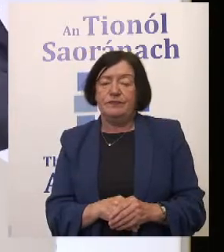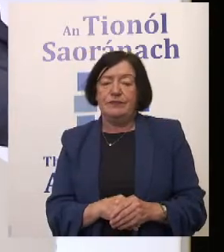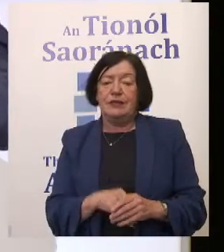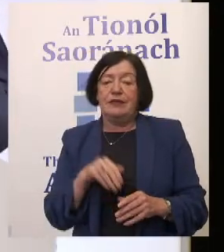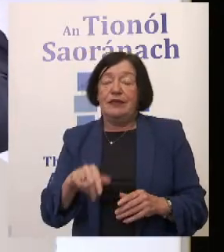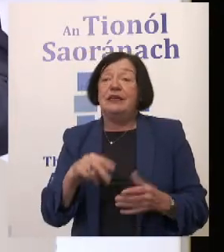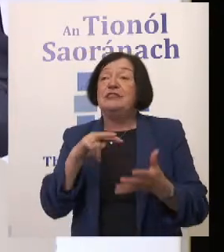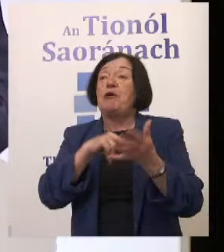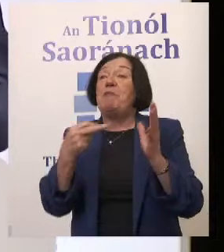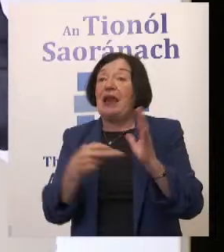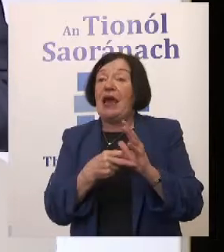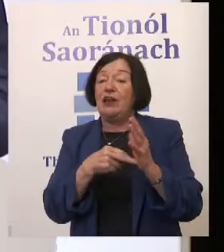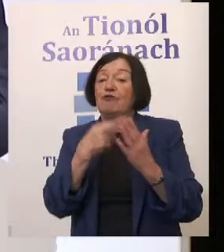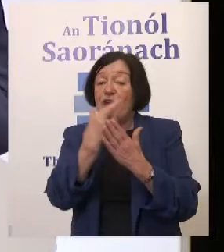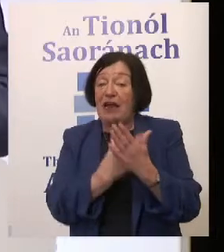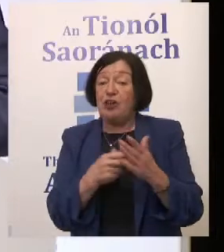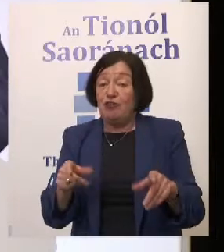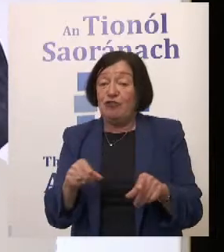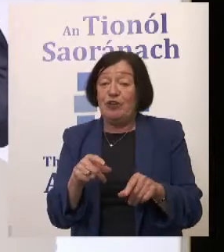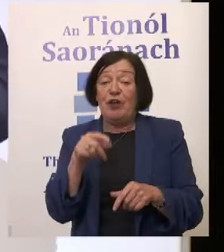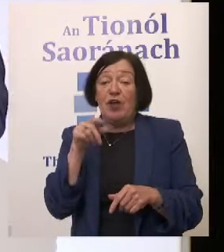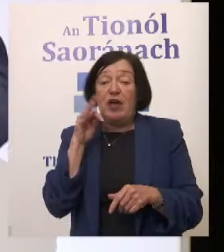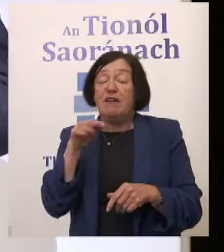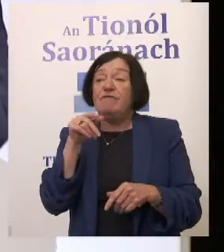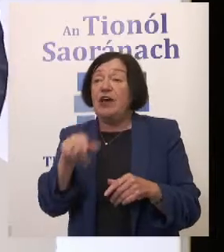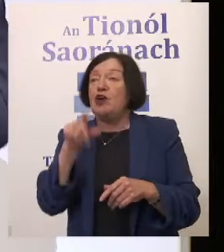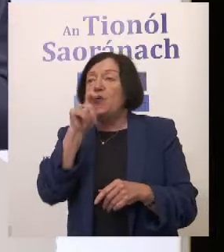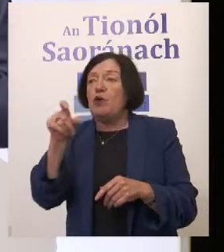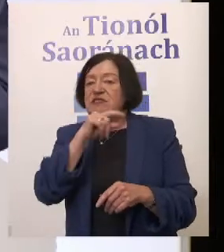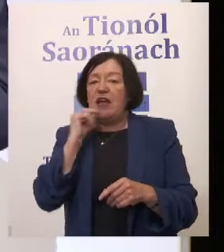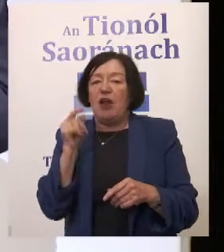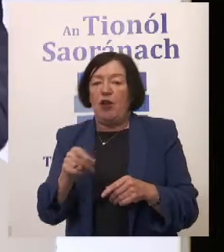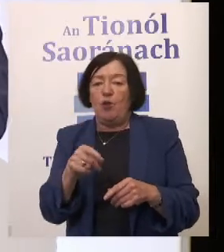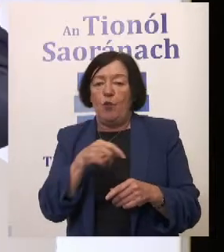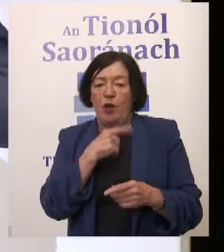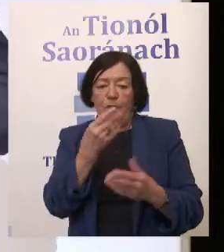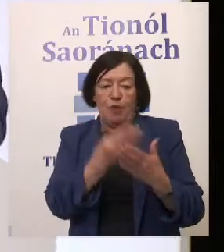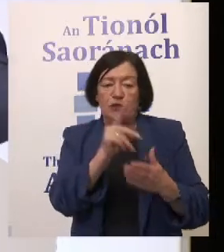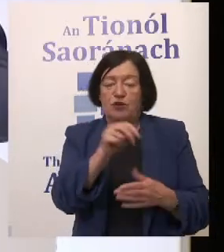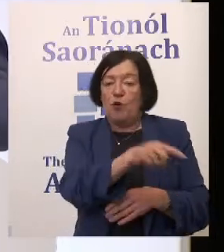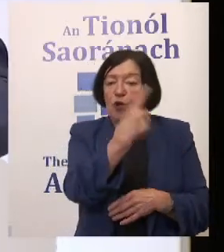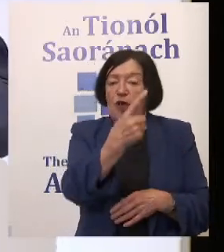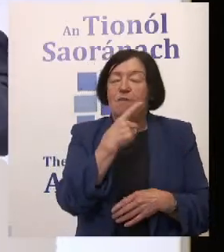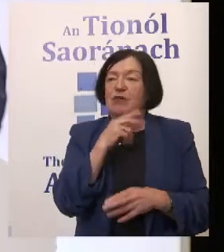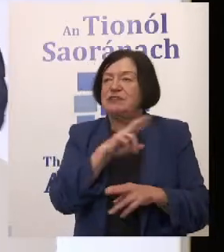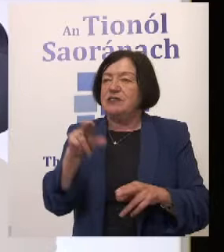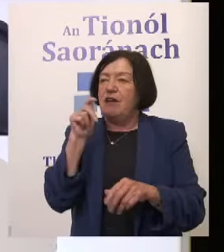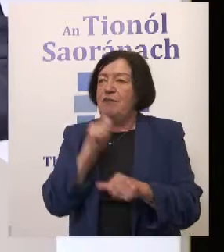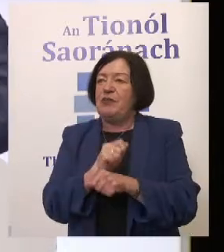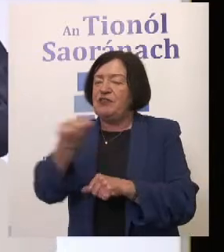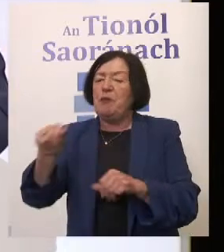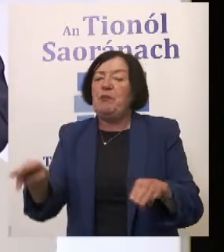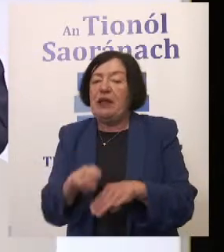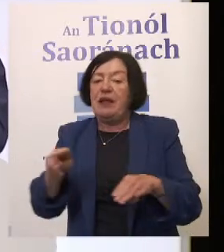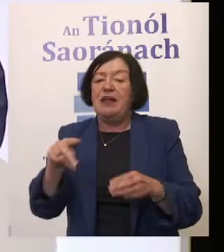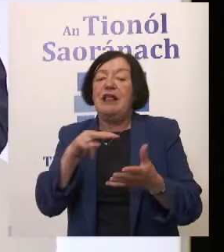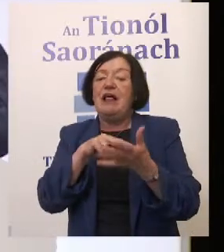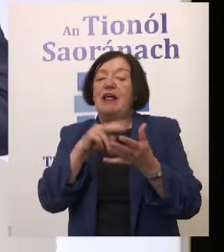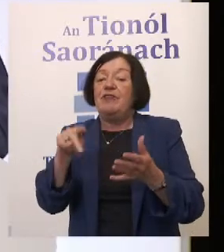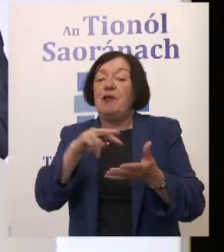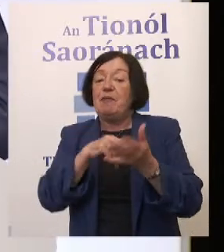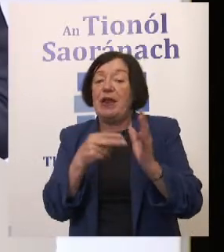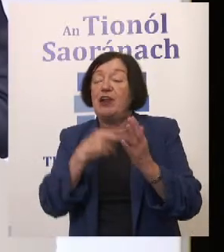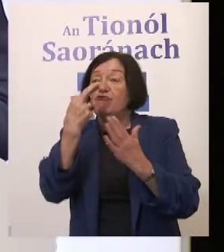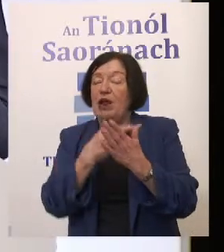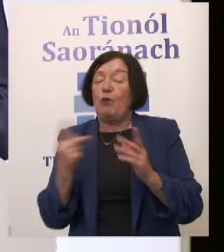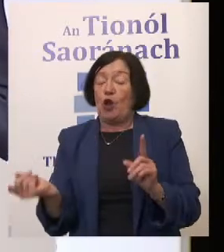There's a planning regulator, again, also, that if a local authority says we're going to zone it one way, but it's not in the national interest, the planning regulator will come